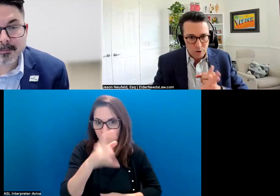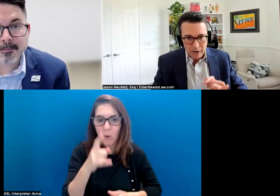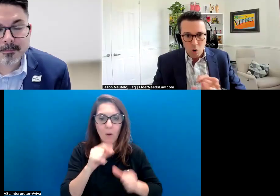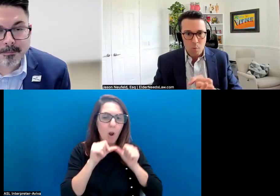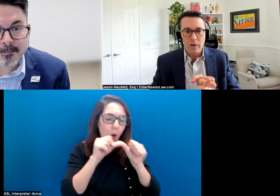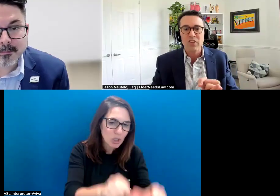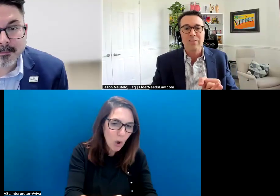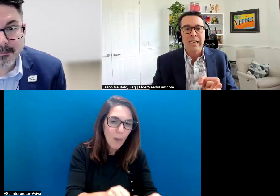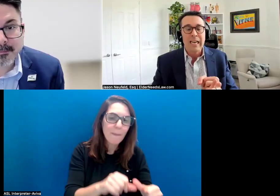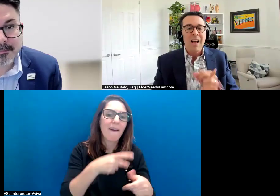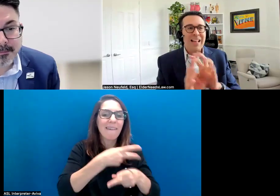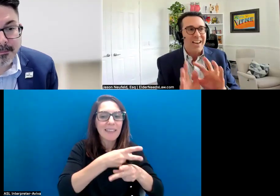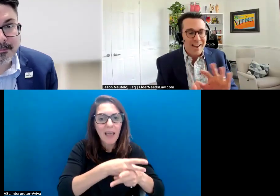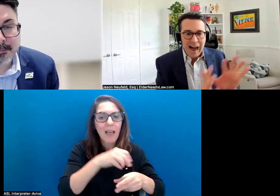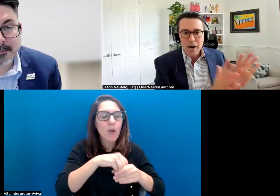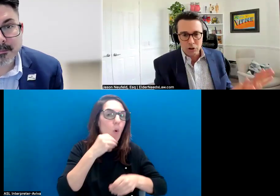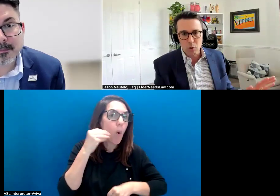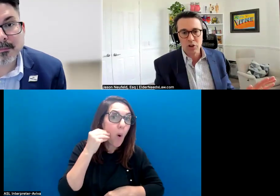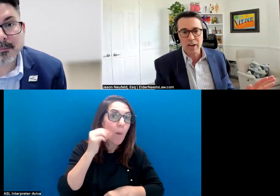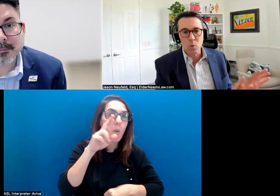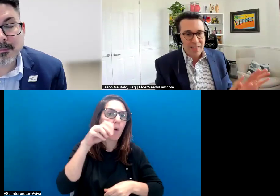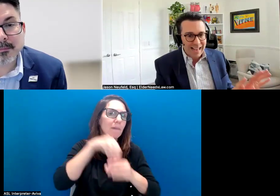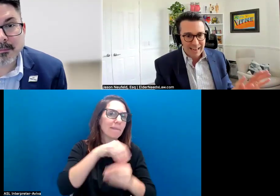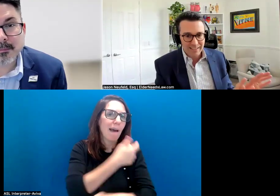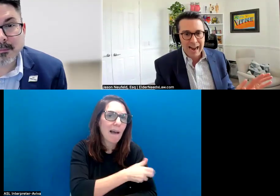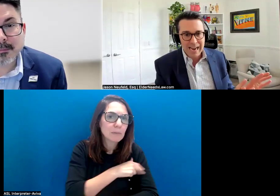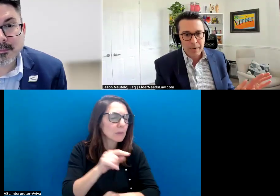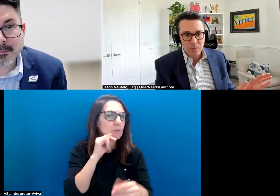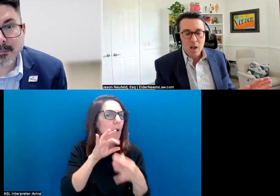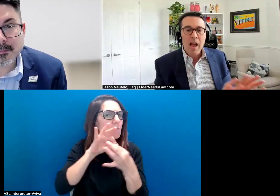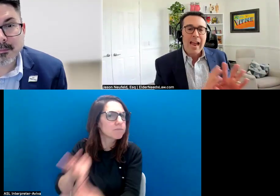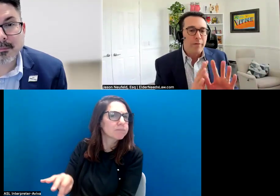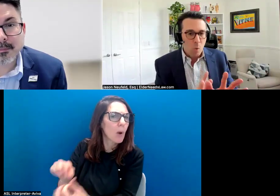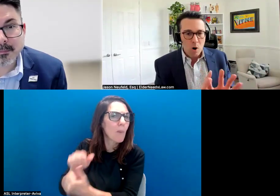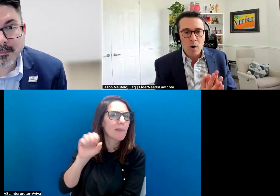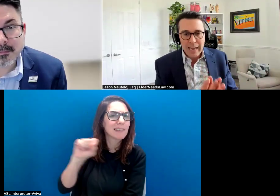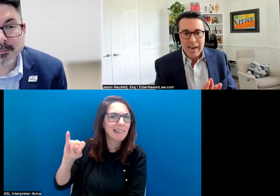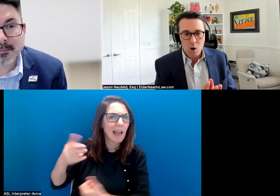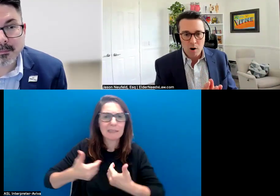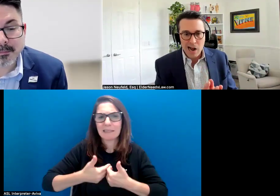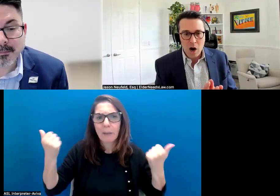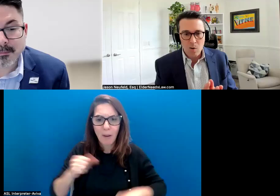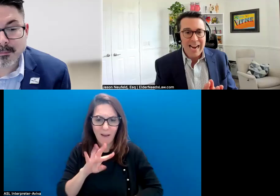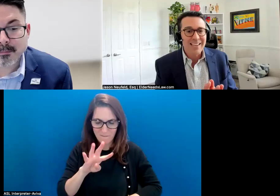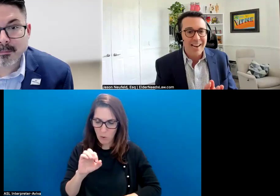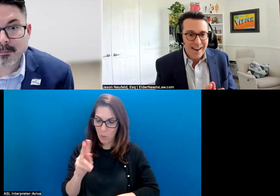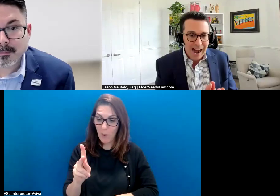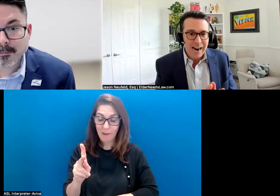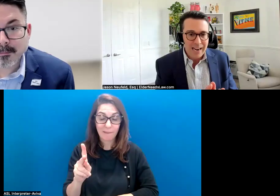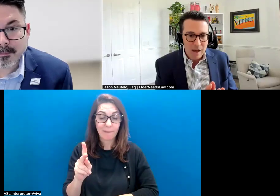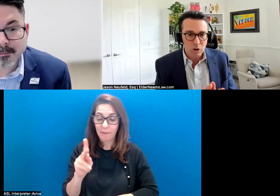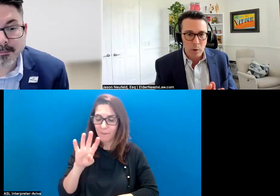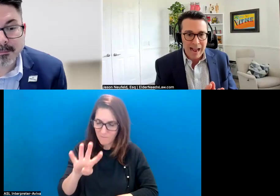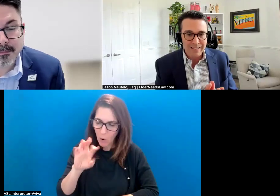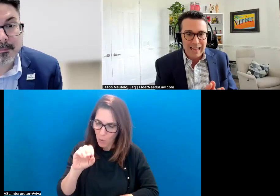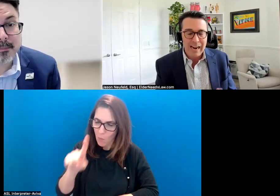care, whether it's at home or in a facility, that's not associated with SSI, a 401k or an IRA is not